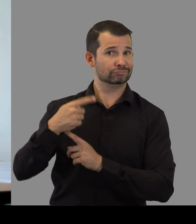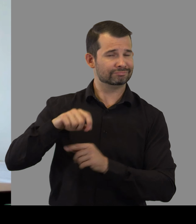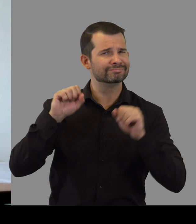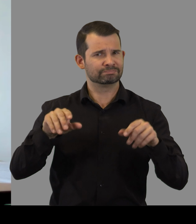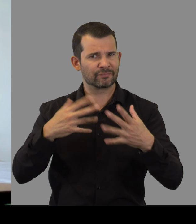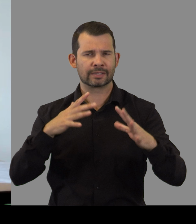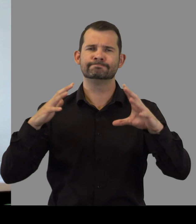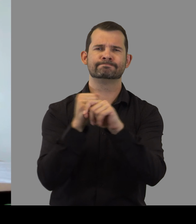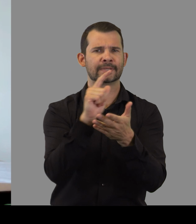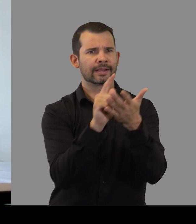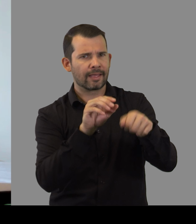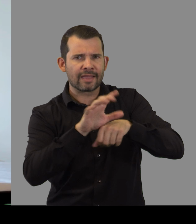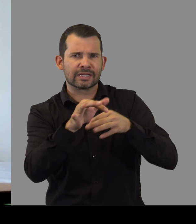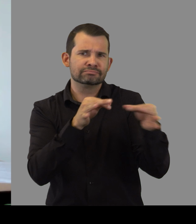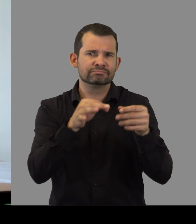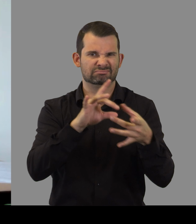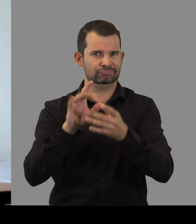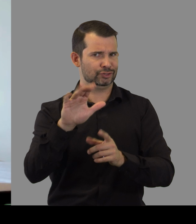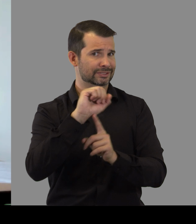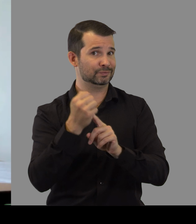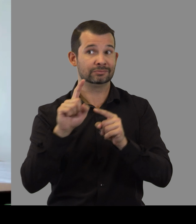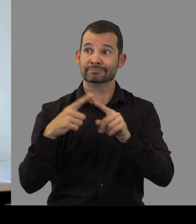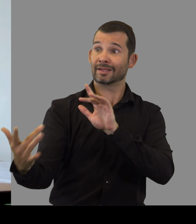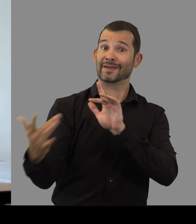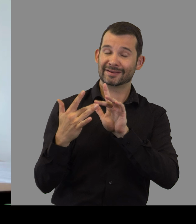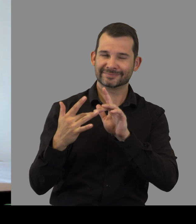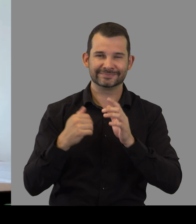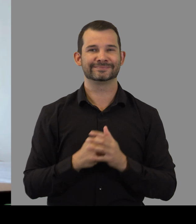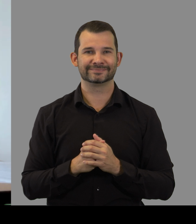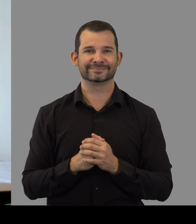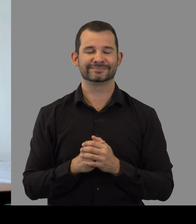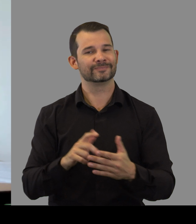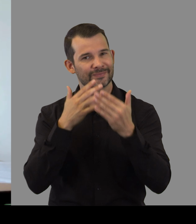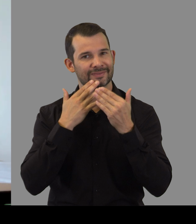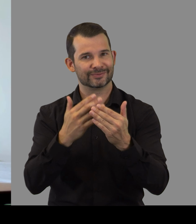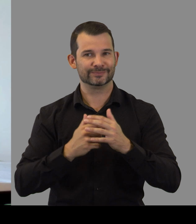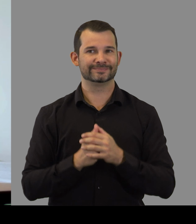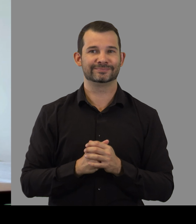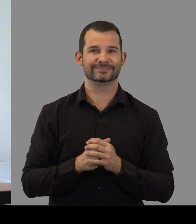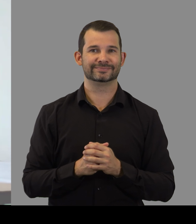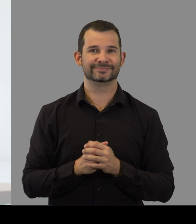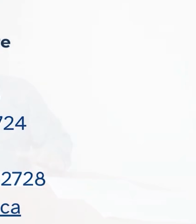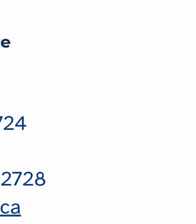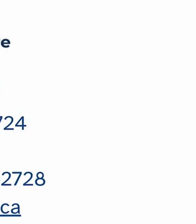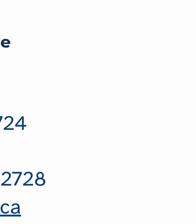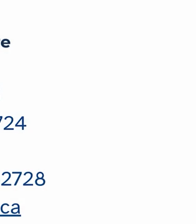summary legal advice about the situation upon your contact. Thank you.